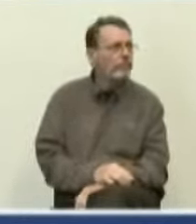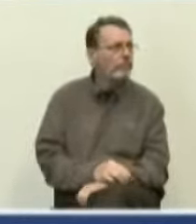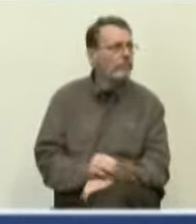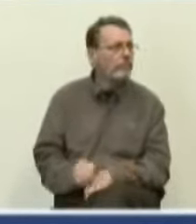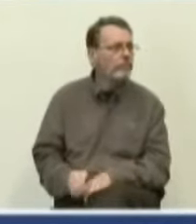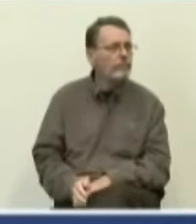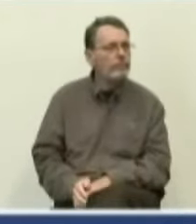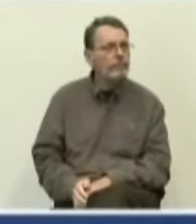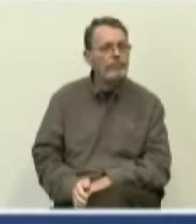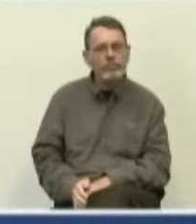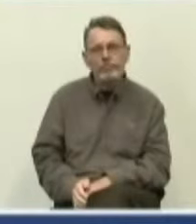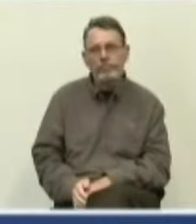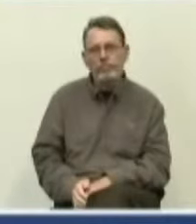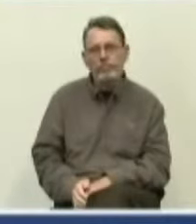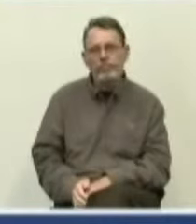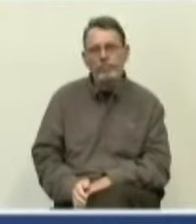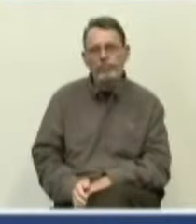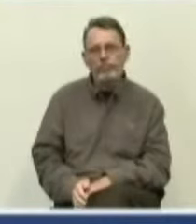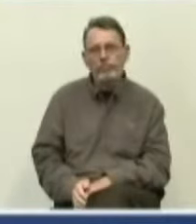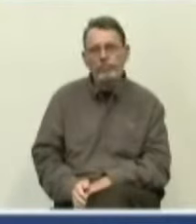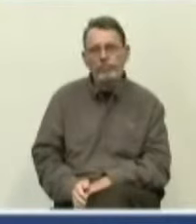We have a raised hand.